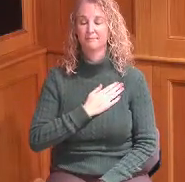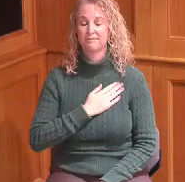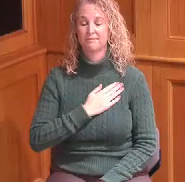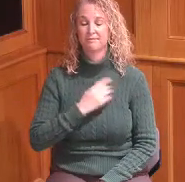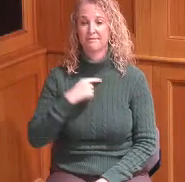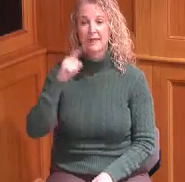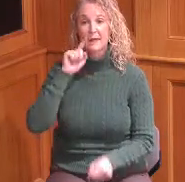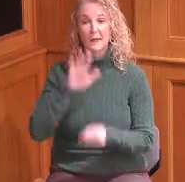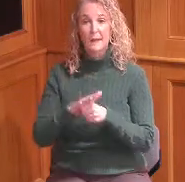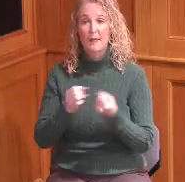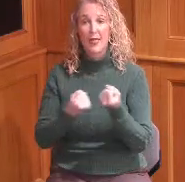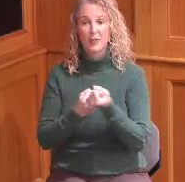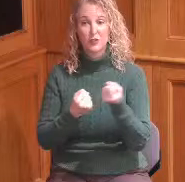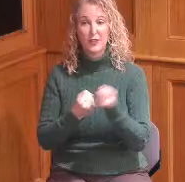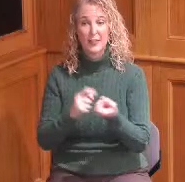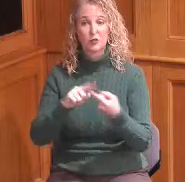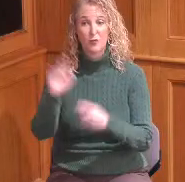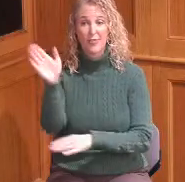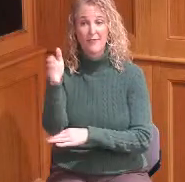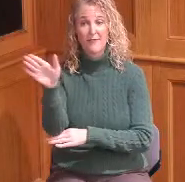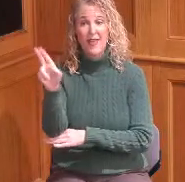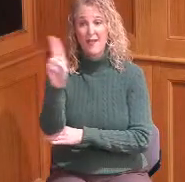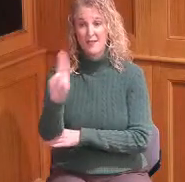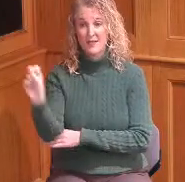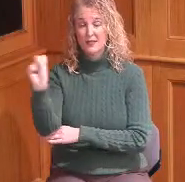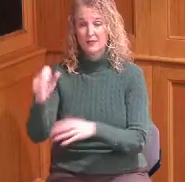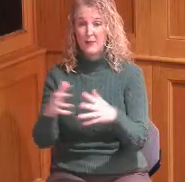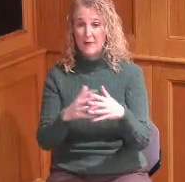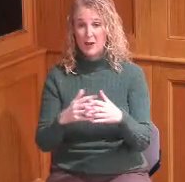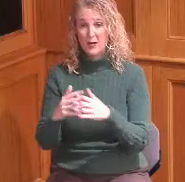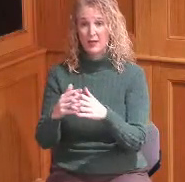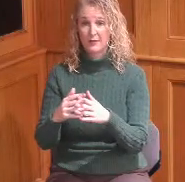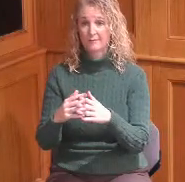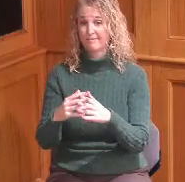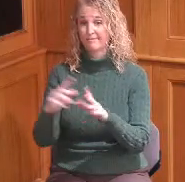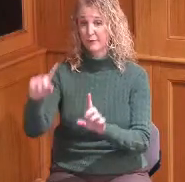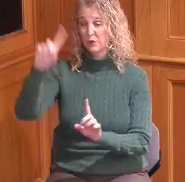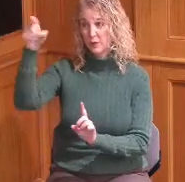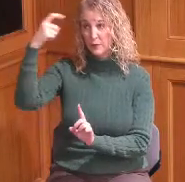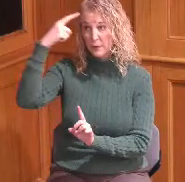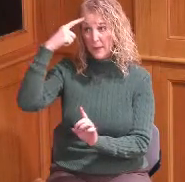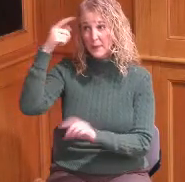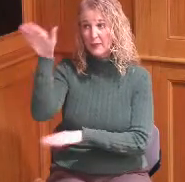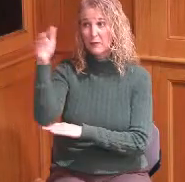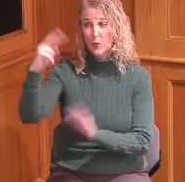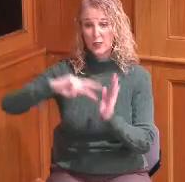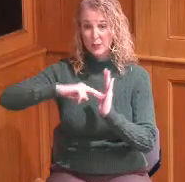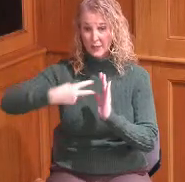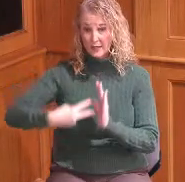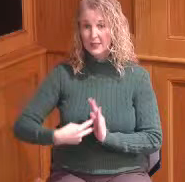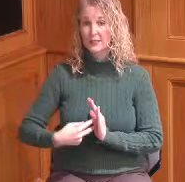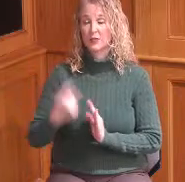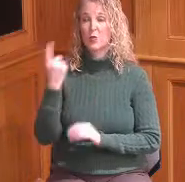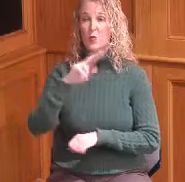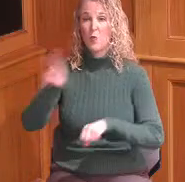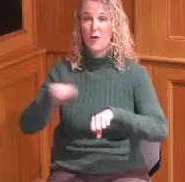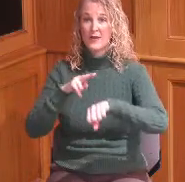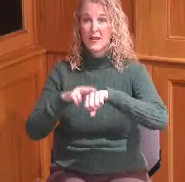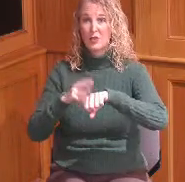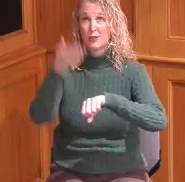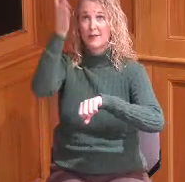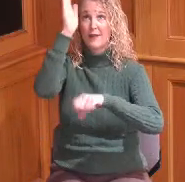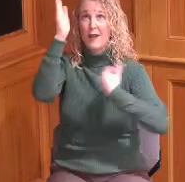I pledge allegiance to the flag of the United States of America and to the republic for which it stands,